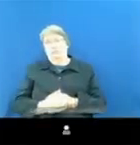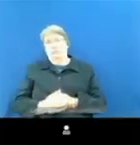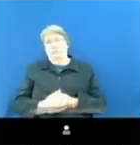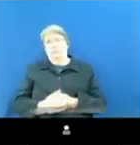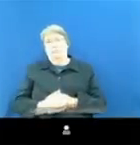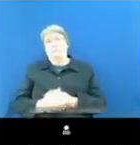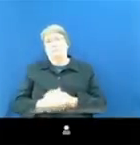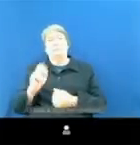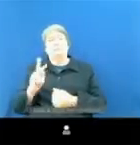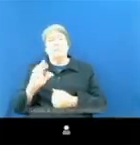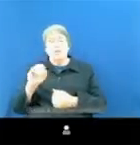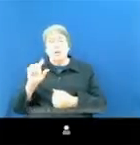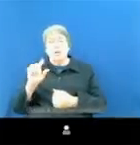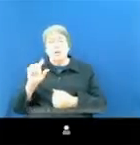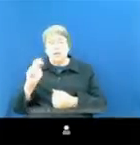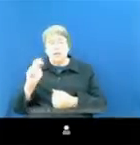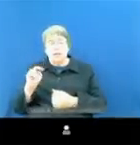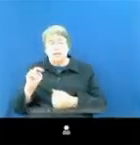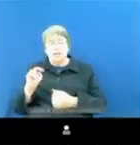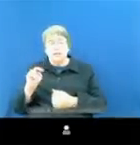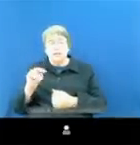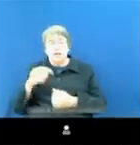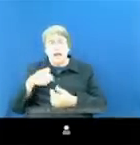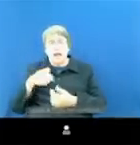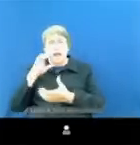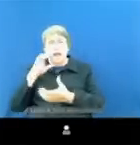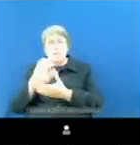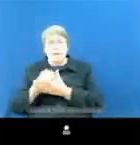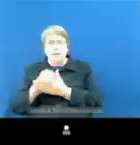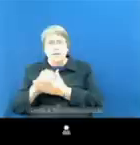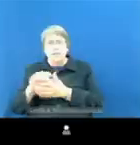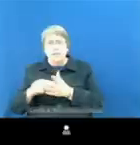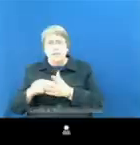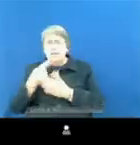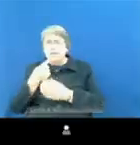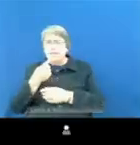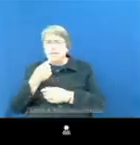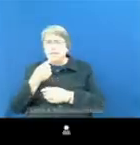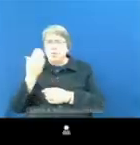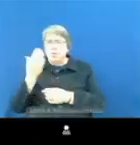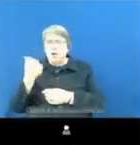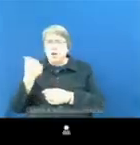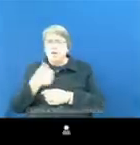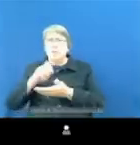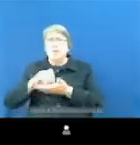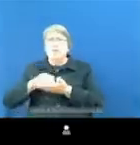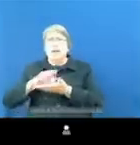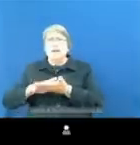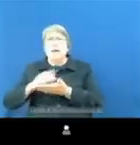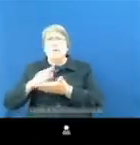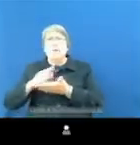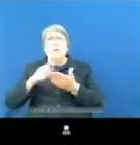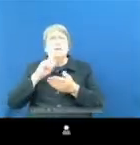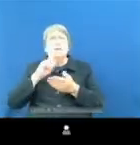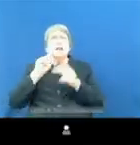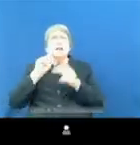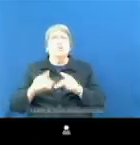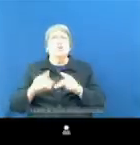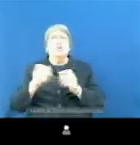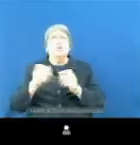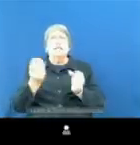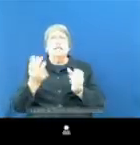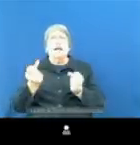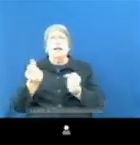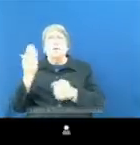Okay, Helene, I believe Ms. Schley was asking why we would write down what a deaf person was signing. Why would it not be